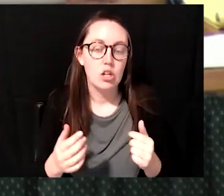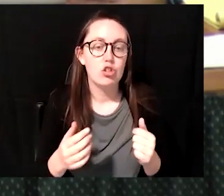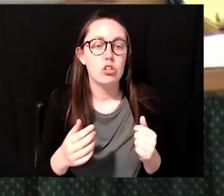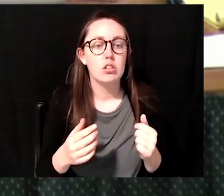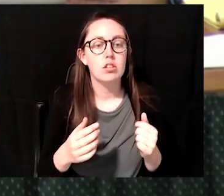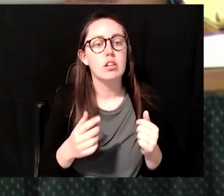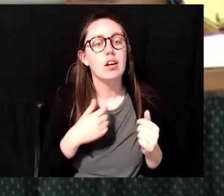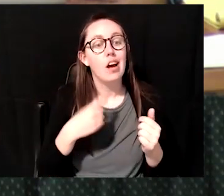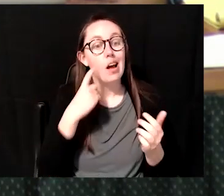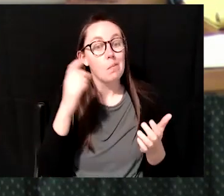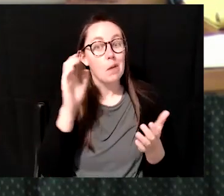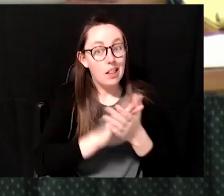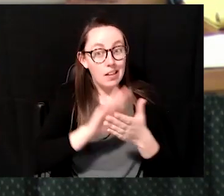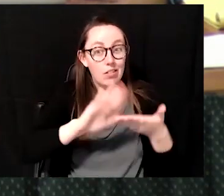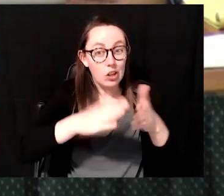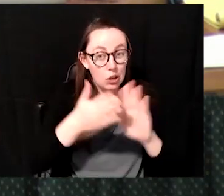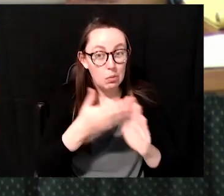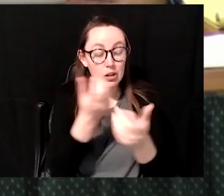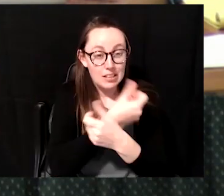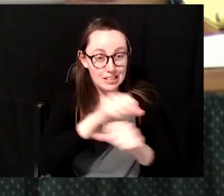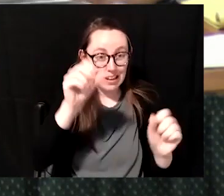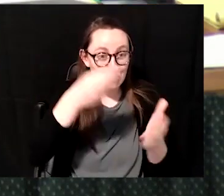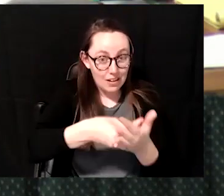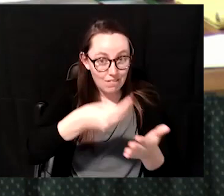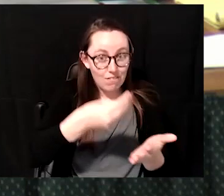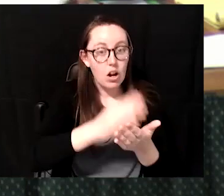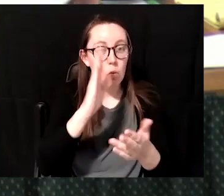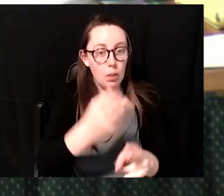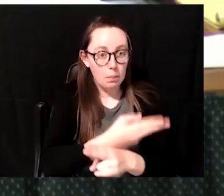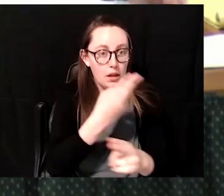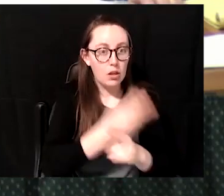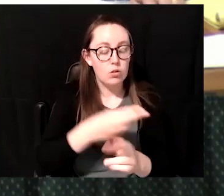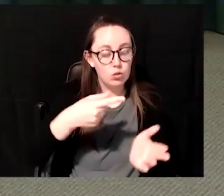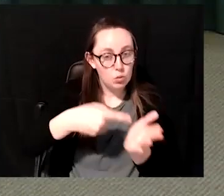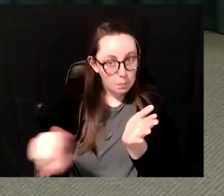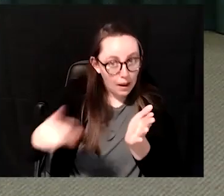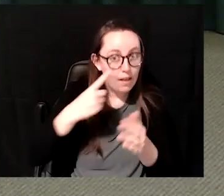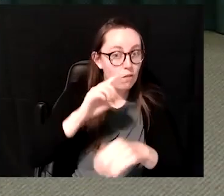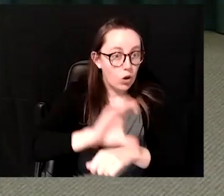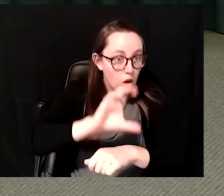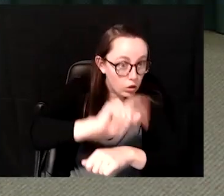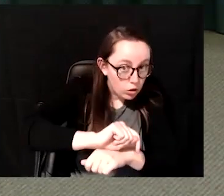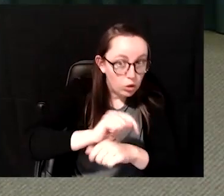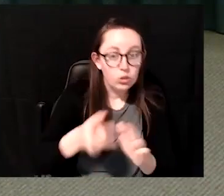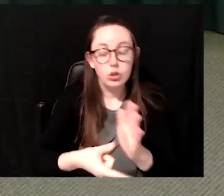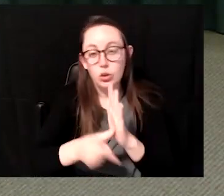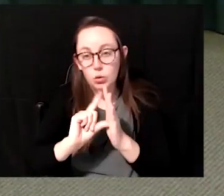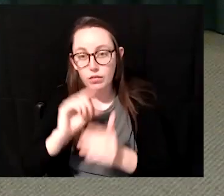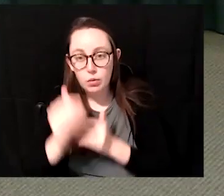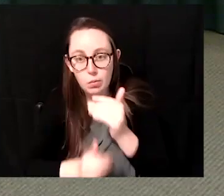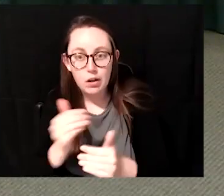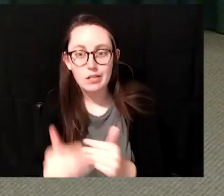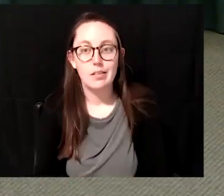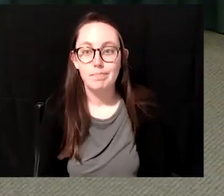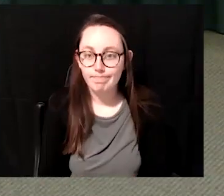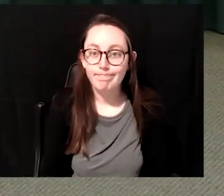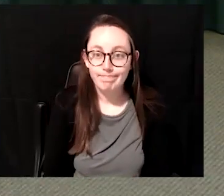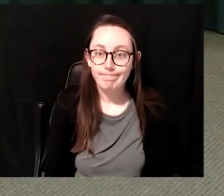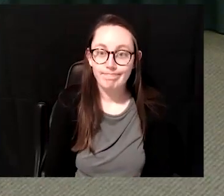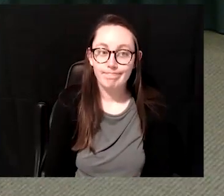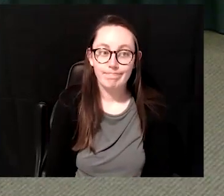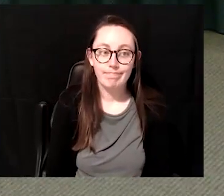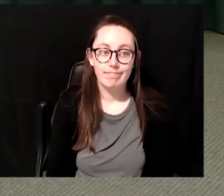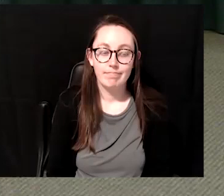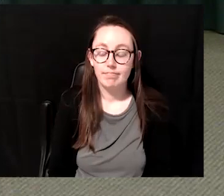fund should be used to pay for these consultants in this review process okay um would you uh